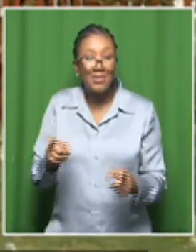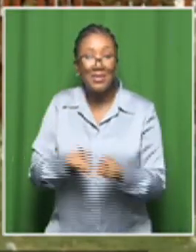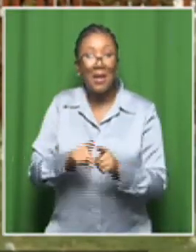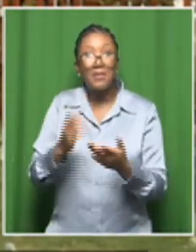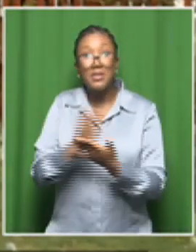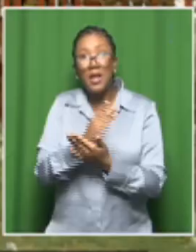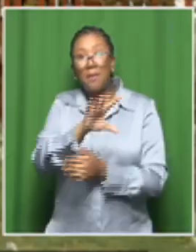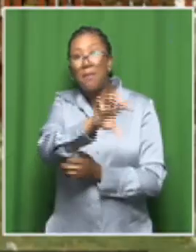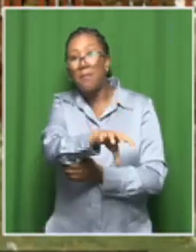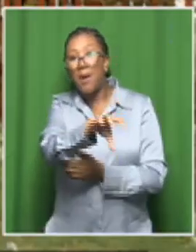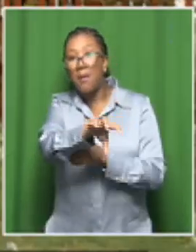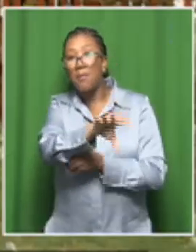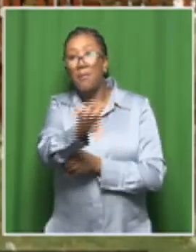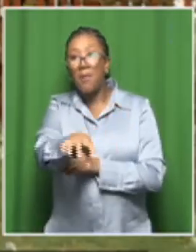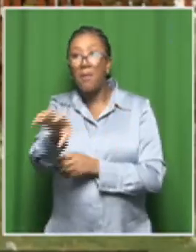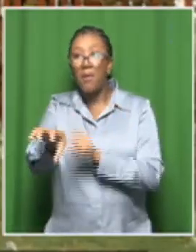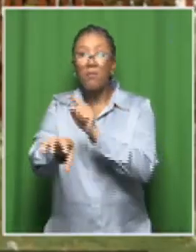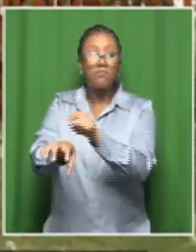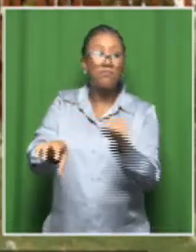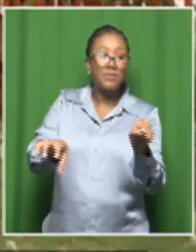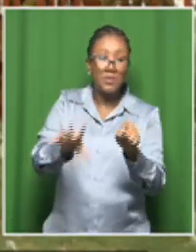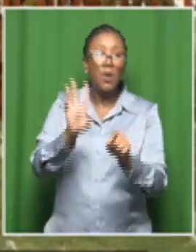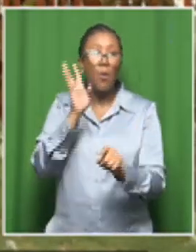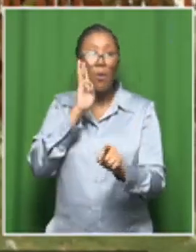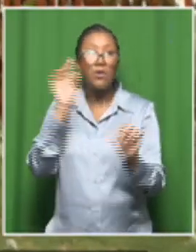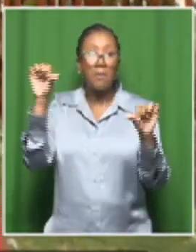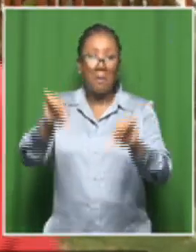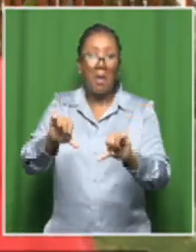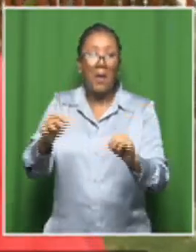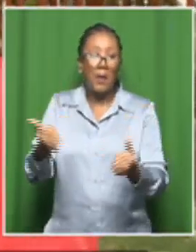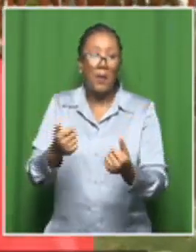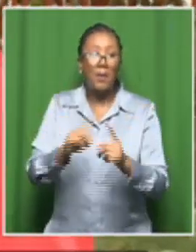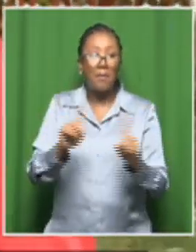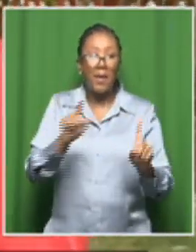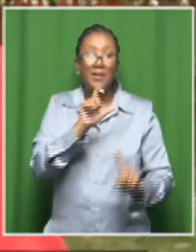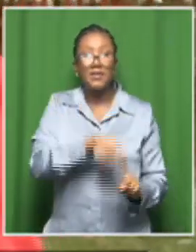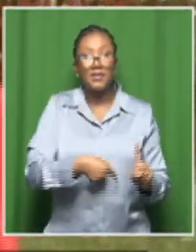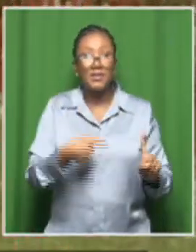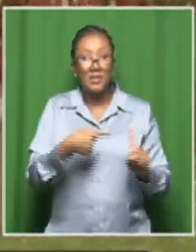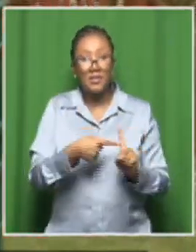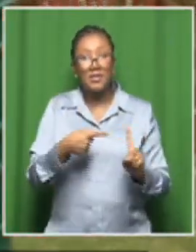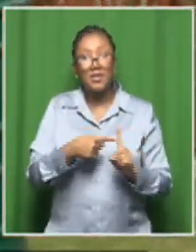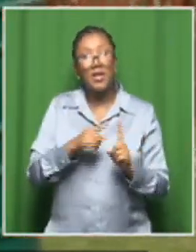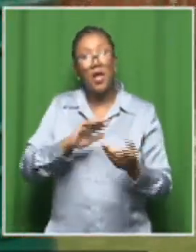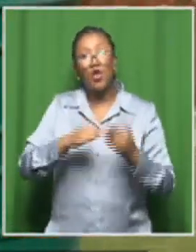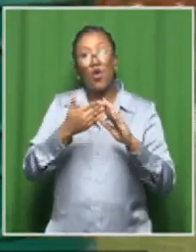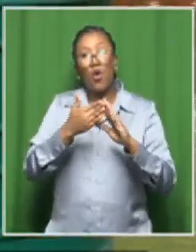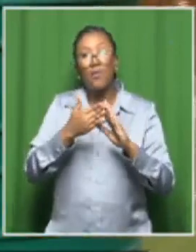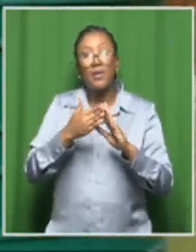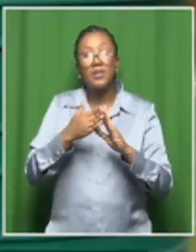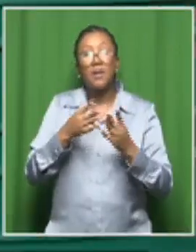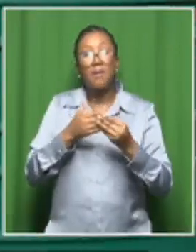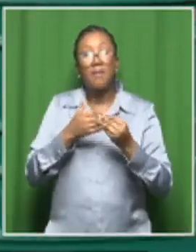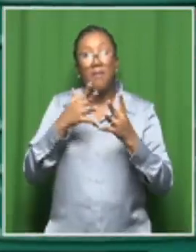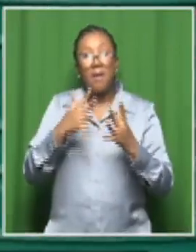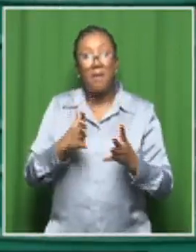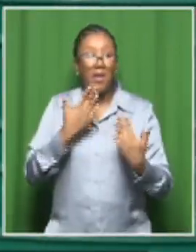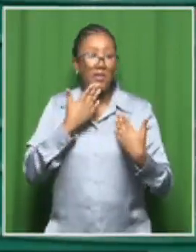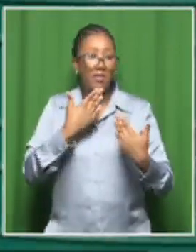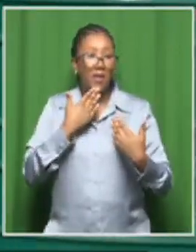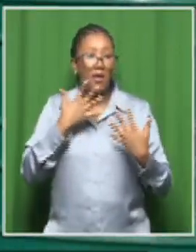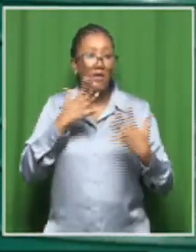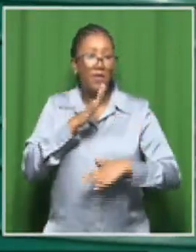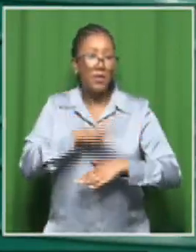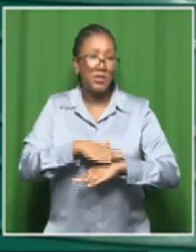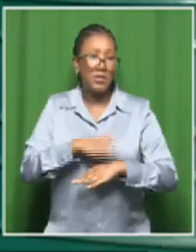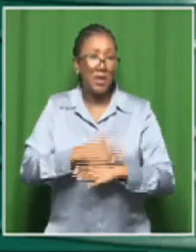areas across the city. But let me bring in some of these residents. Thank you so much for your time. Let's